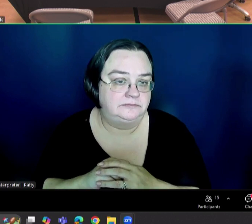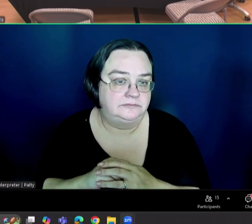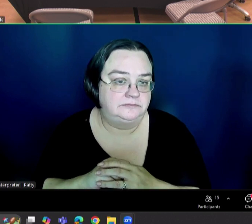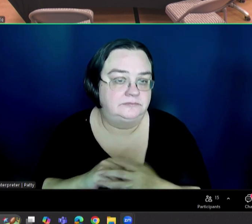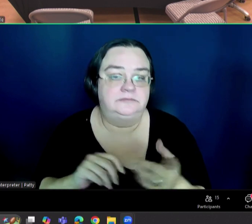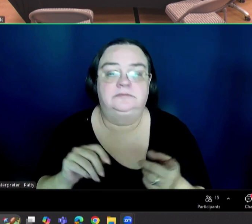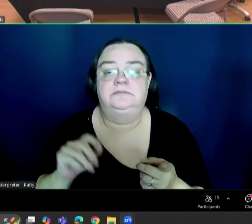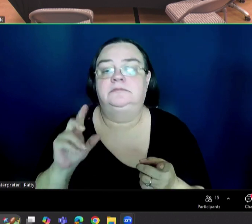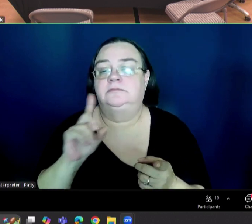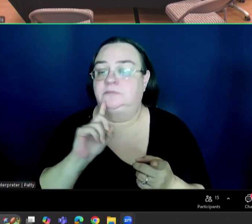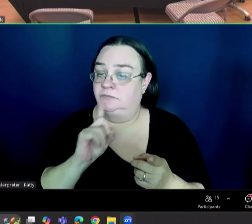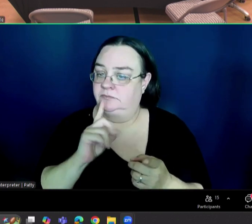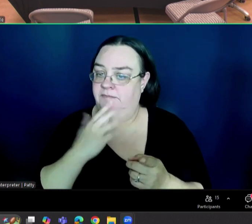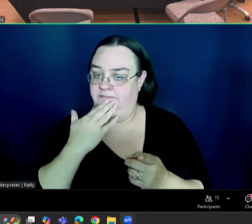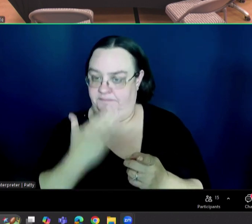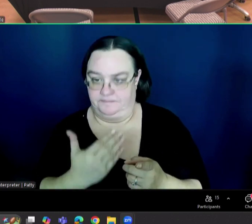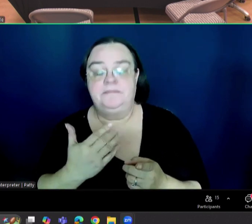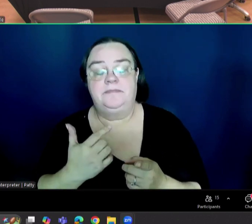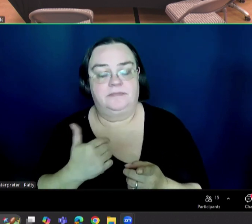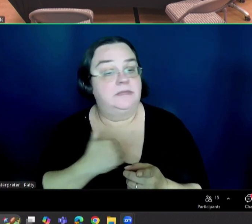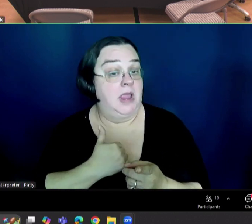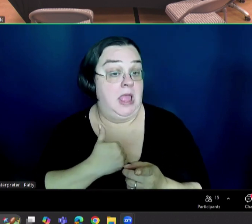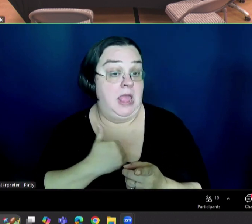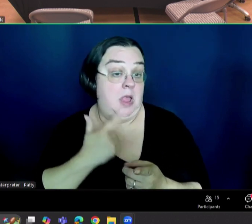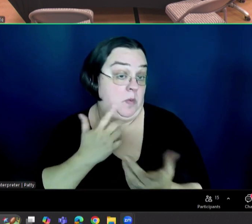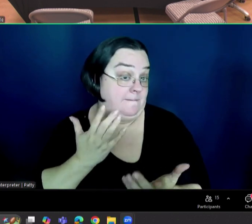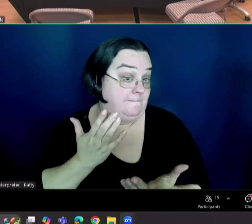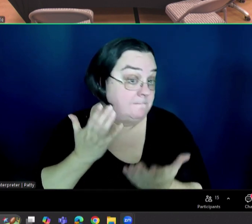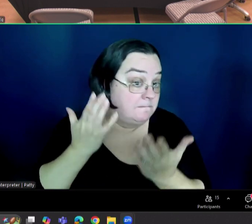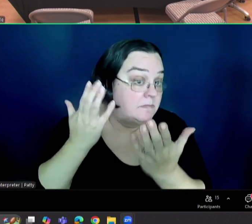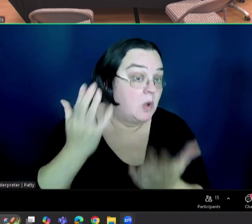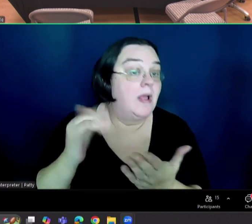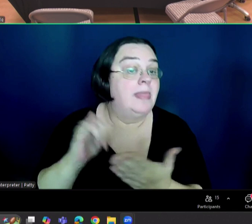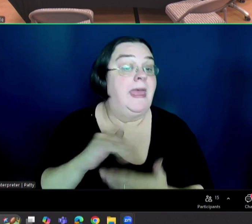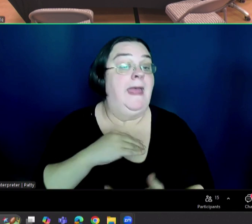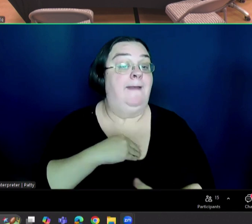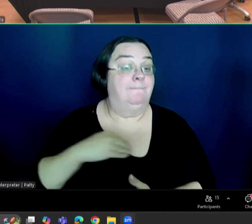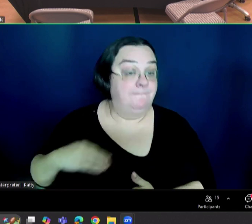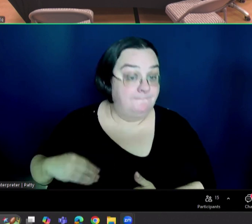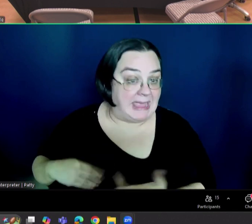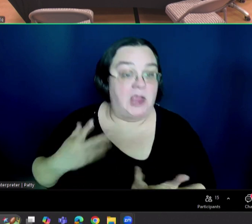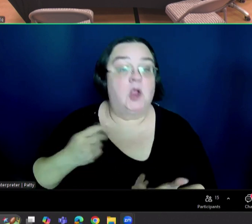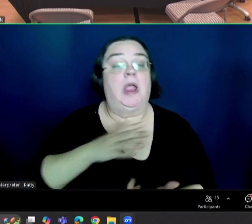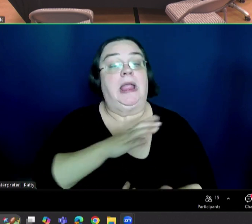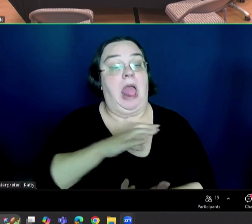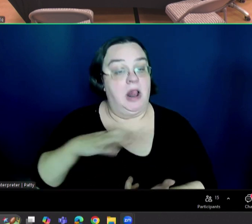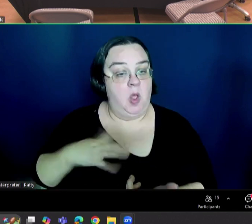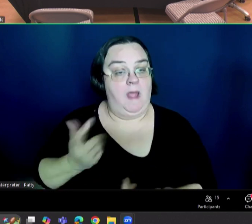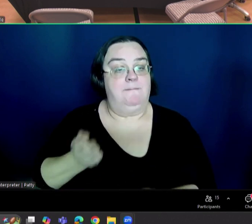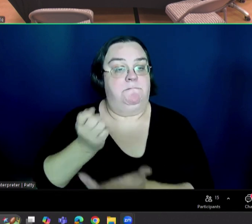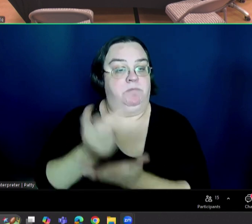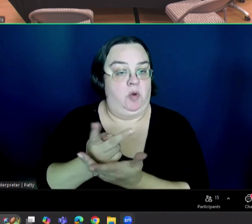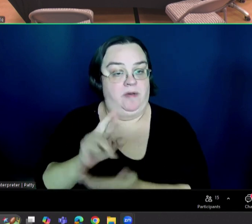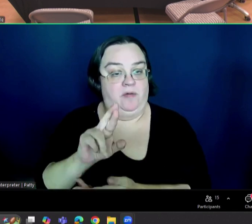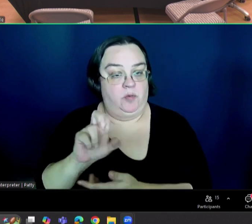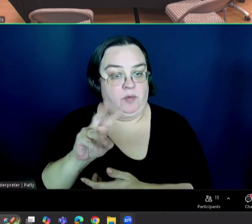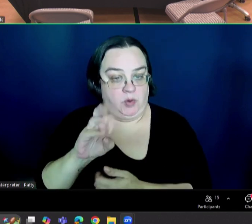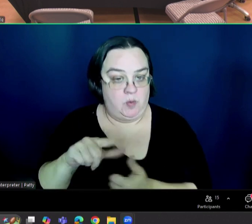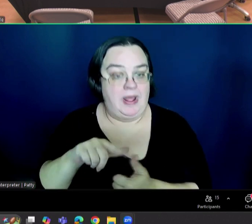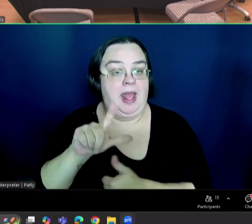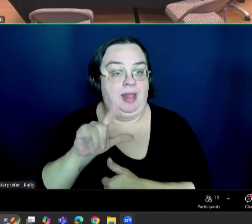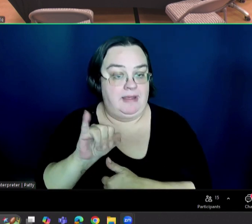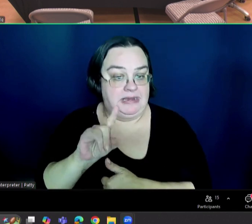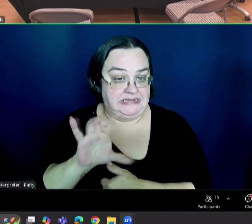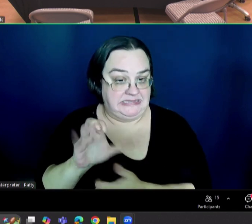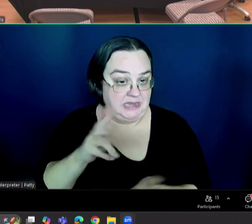Sure, thank you. I will motion that the mayor and council approve the renewal of the LIDC